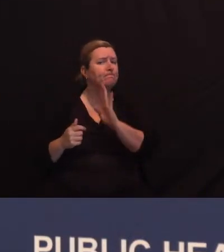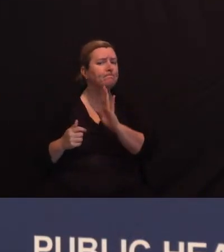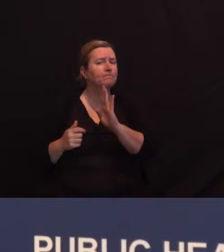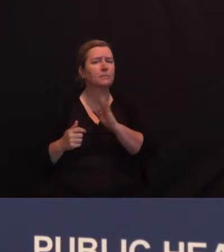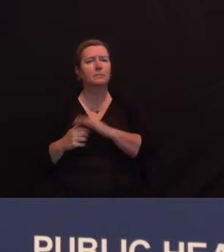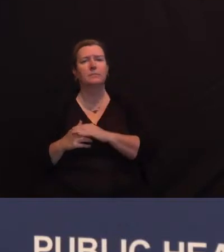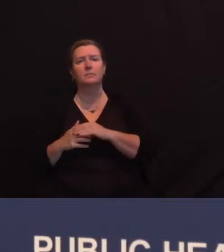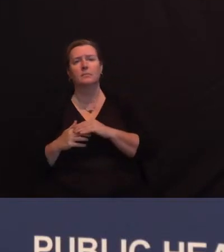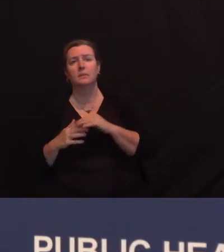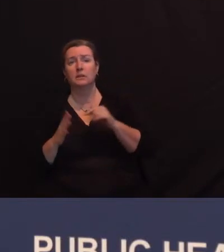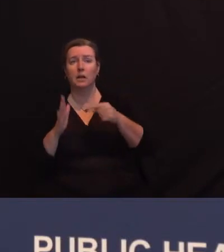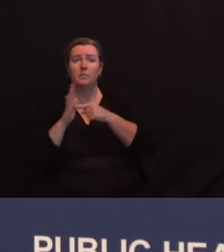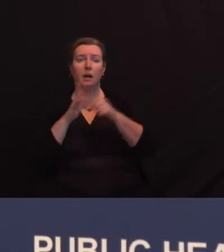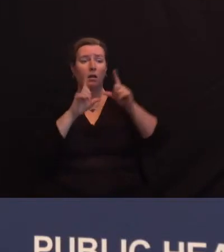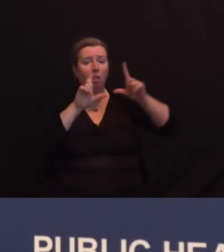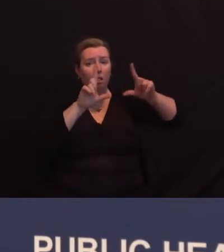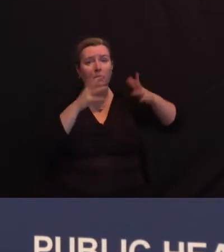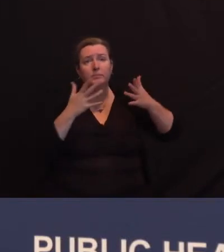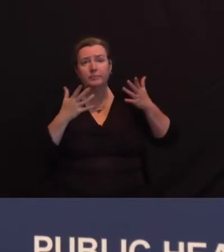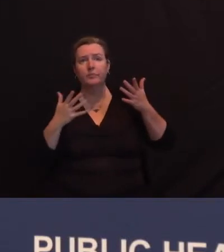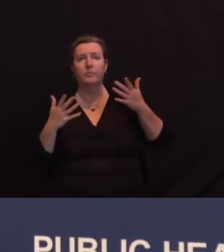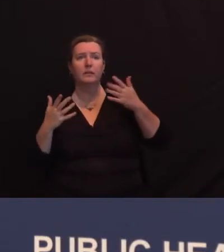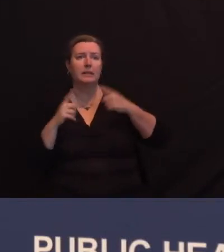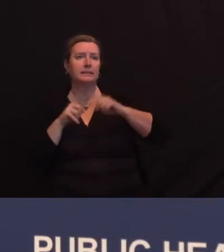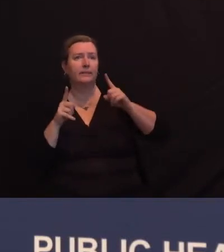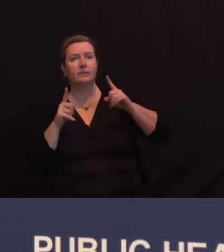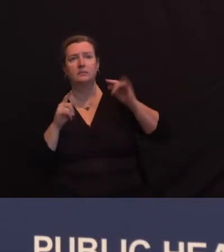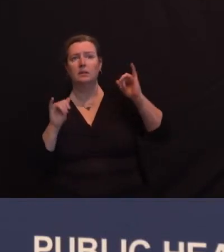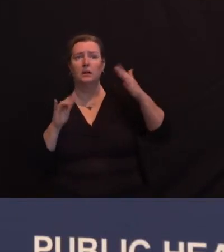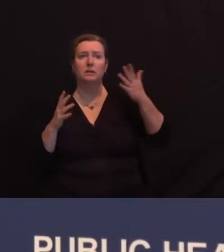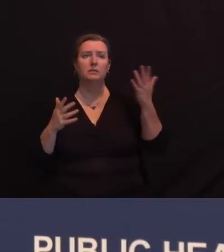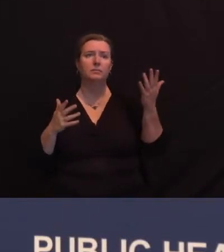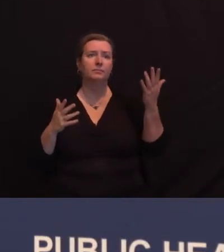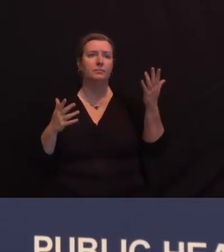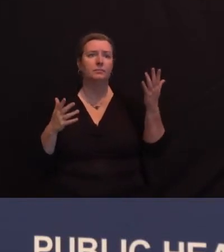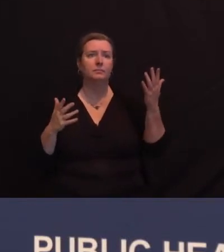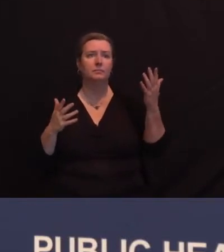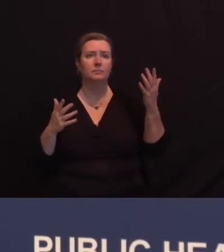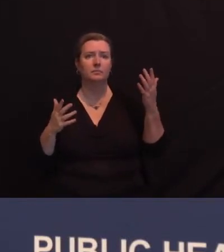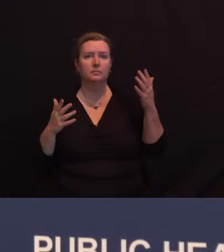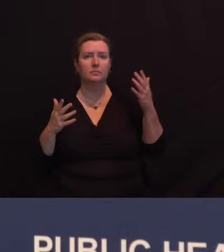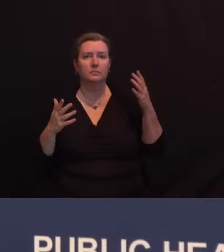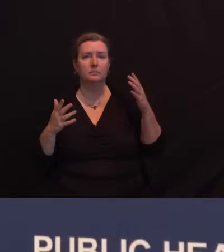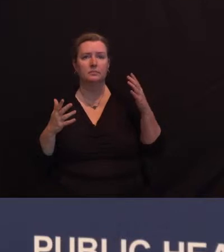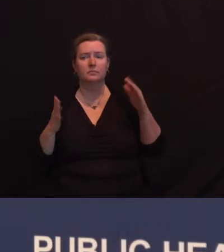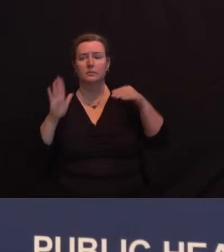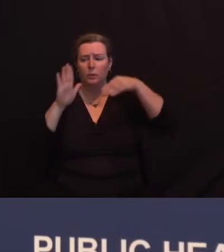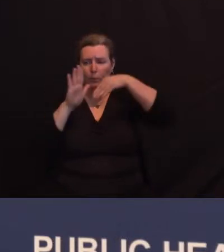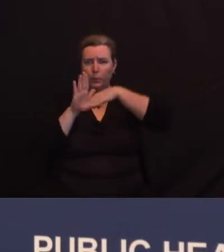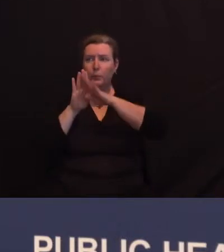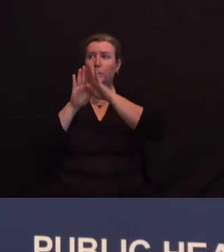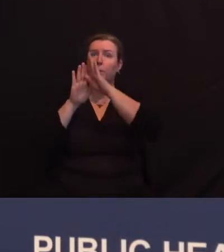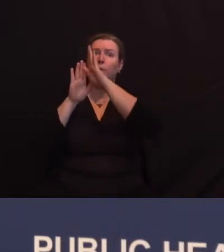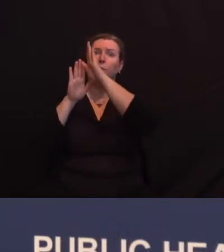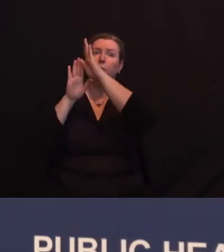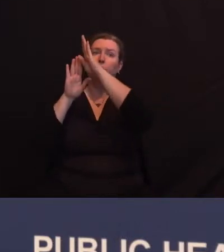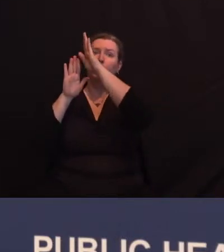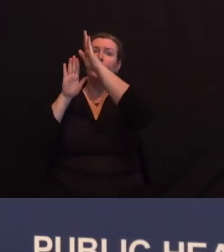predict, trajectories overall in the U.S. to, to be very high before it